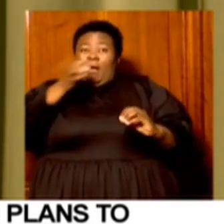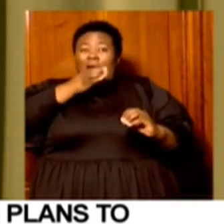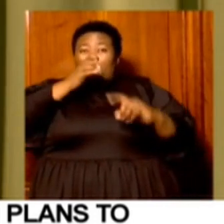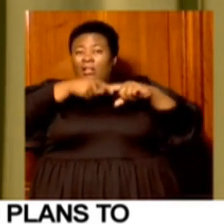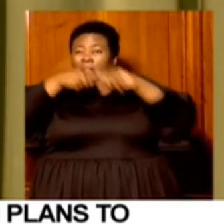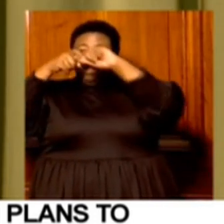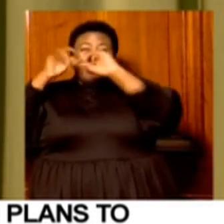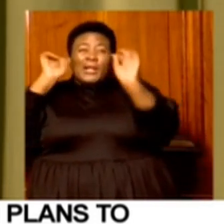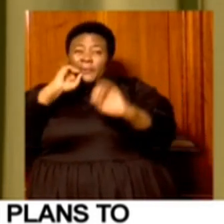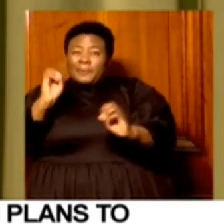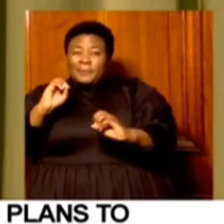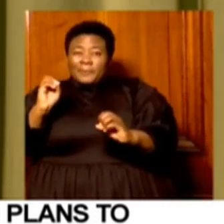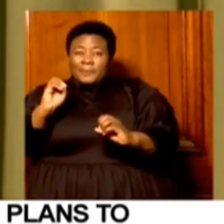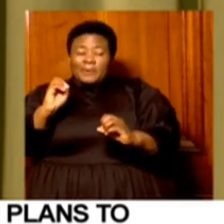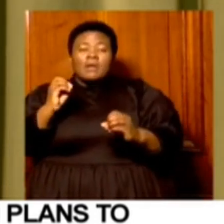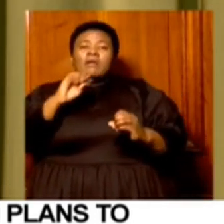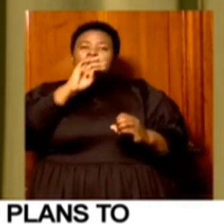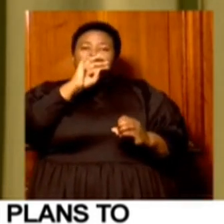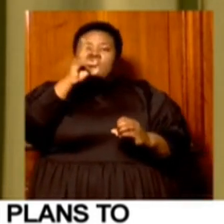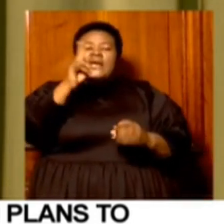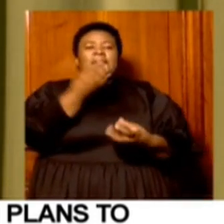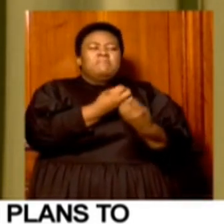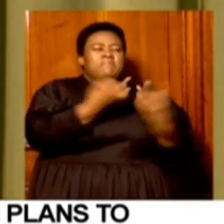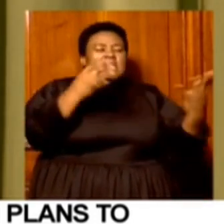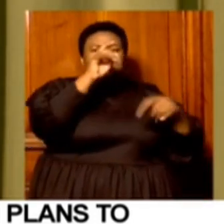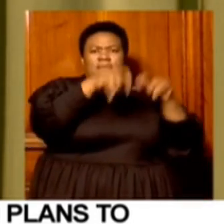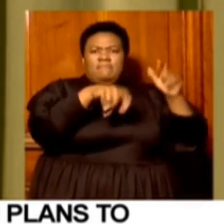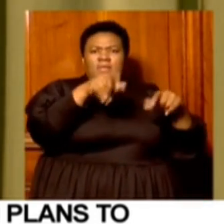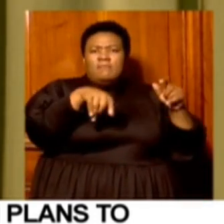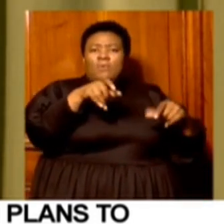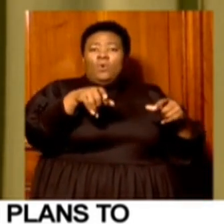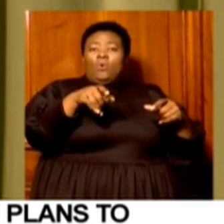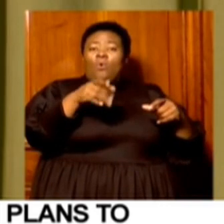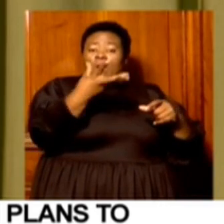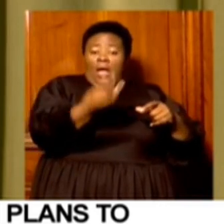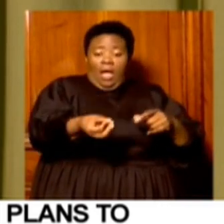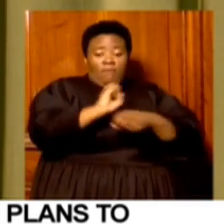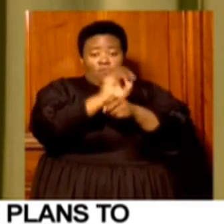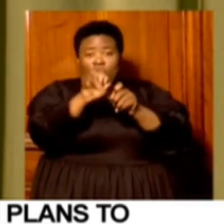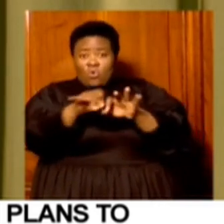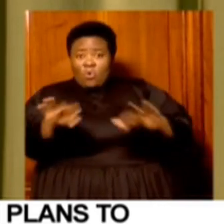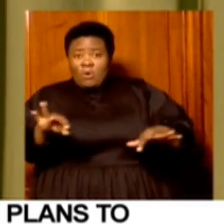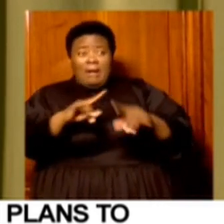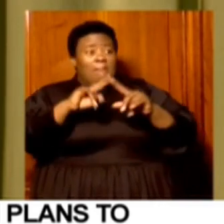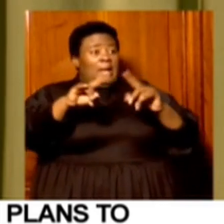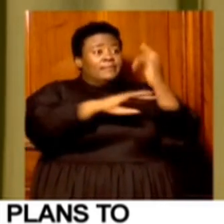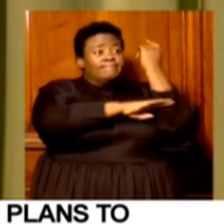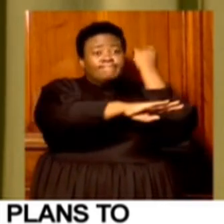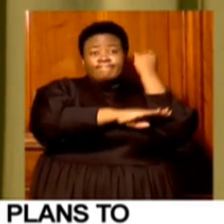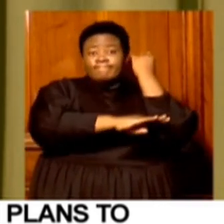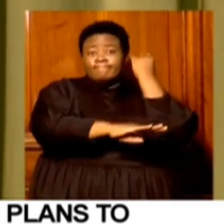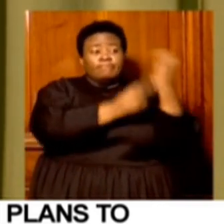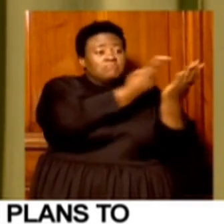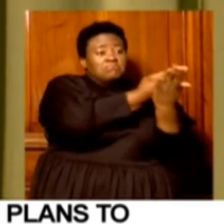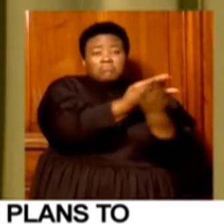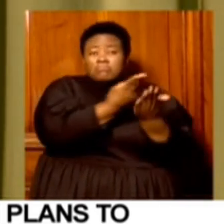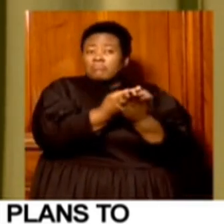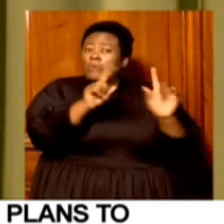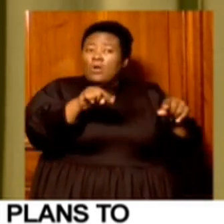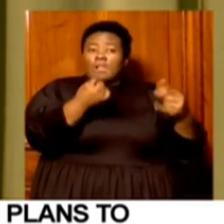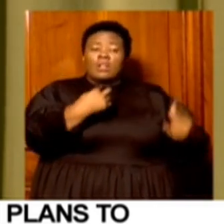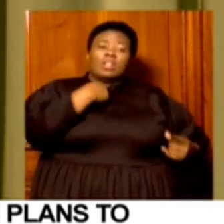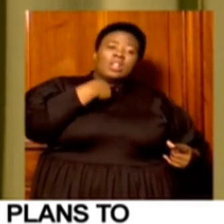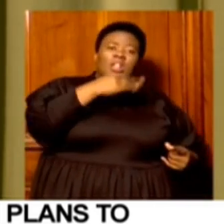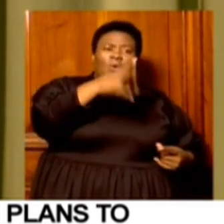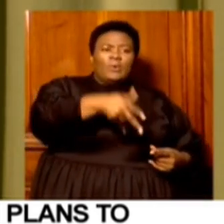have many people who are suffering from COVID who will not be accommodated in our hospitals because